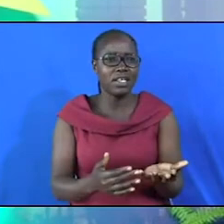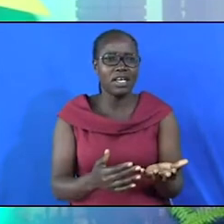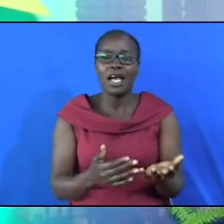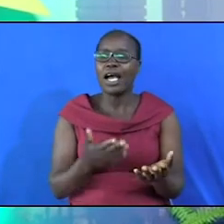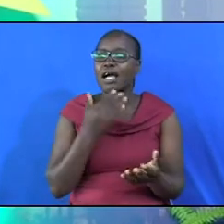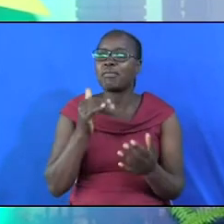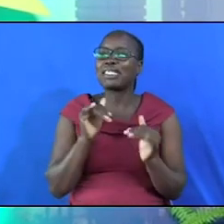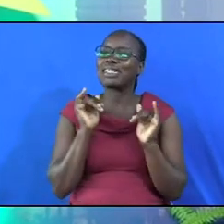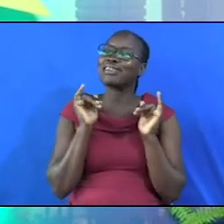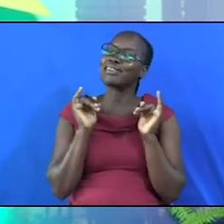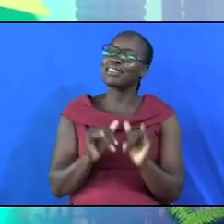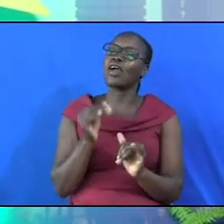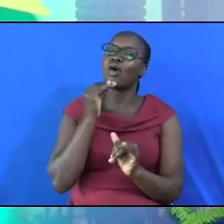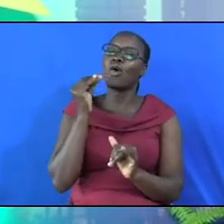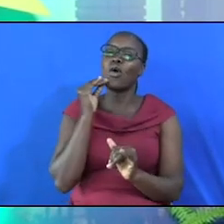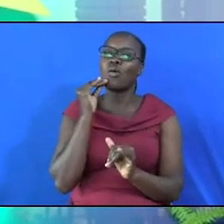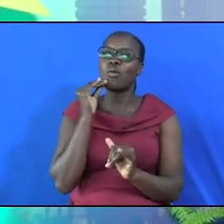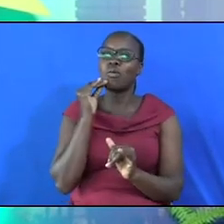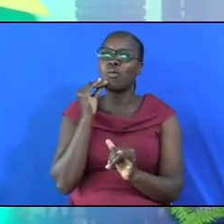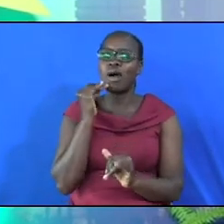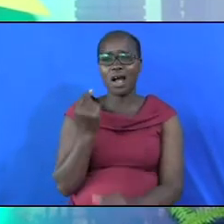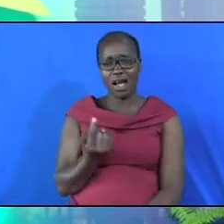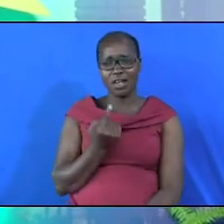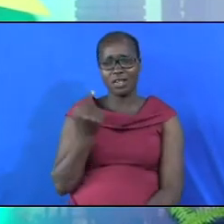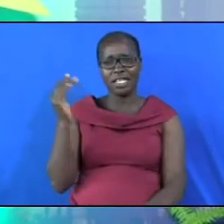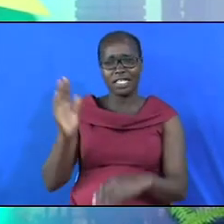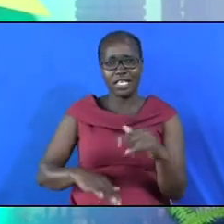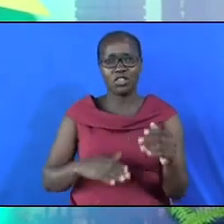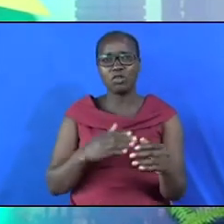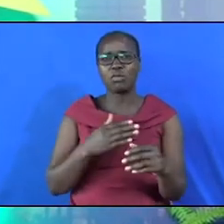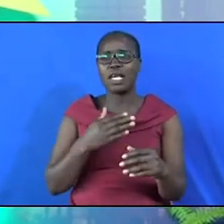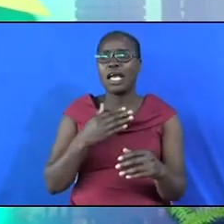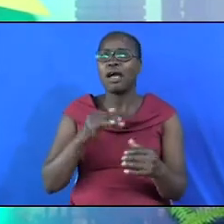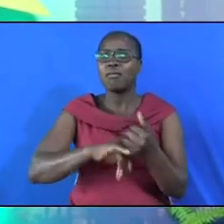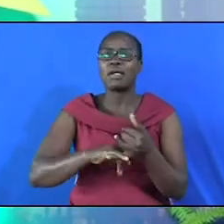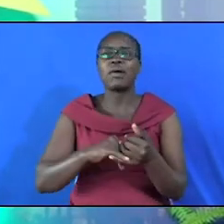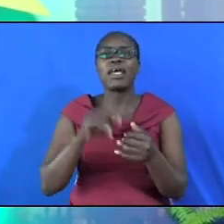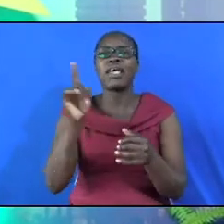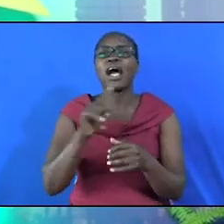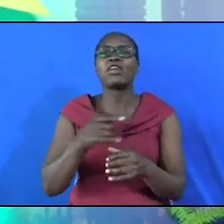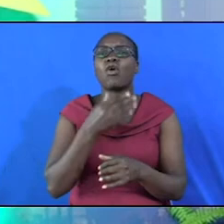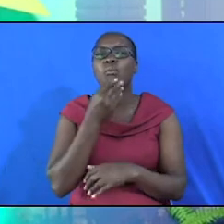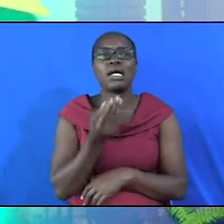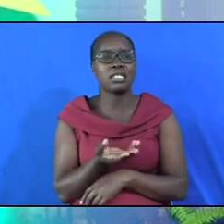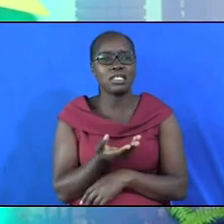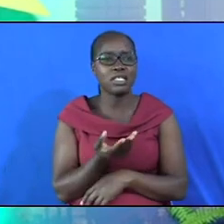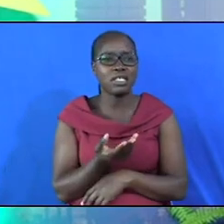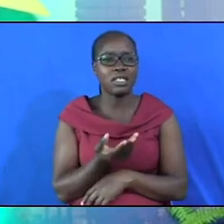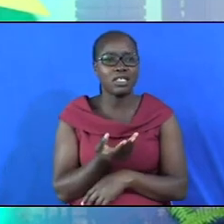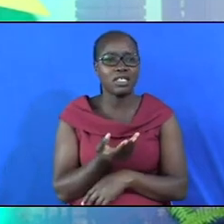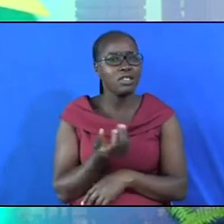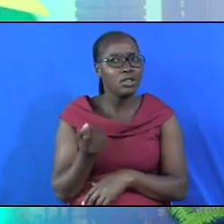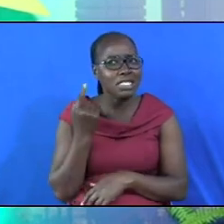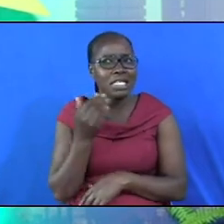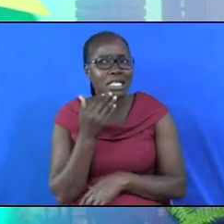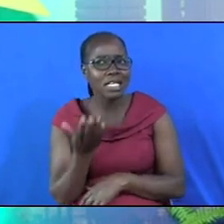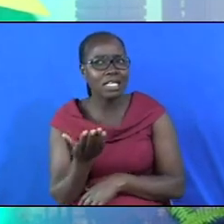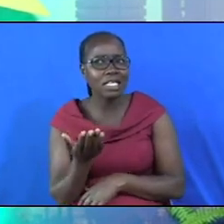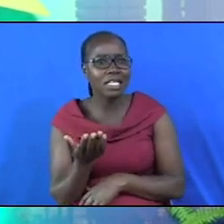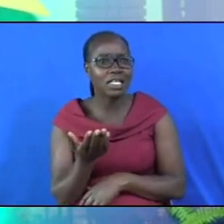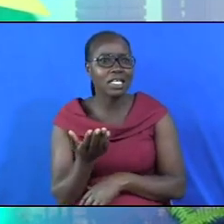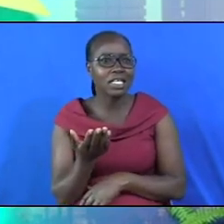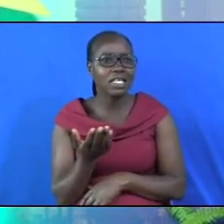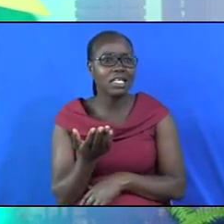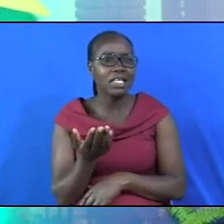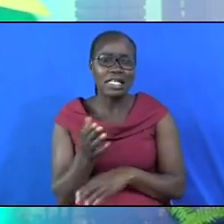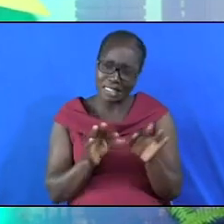better stay home with my daughter than to be married by a wrong man. Okay, you didn't get me. So